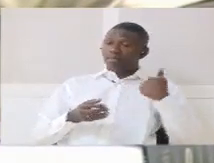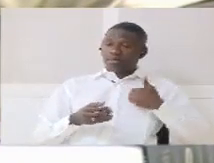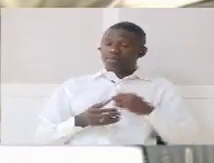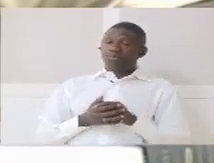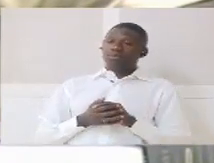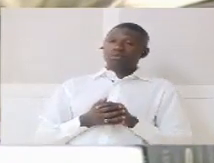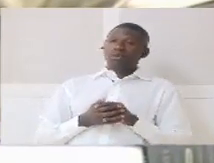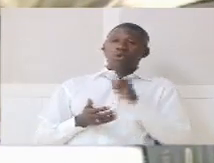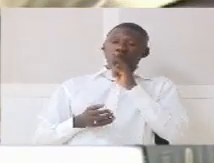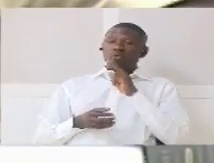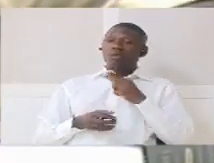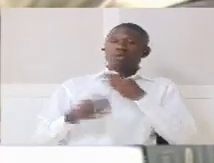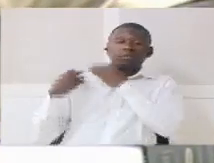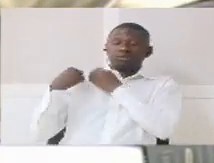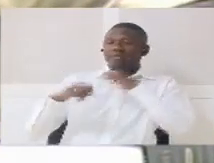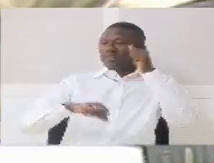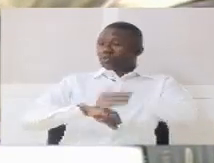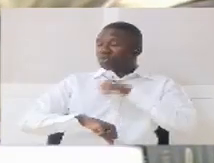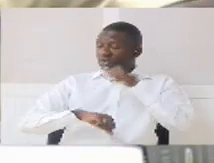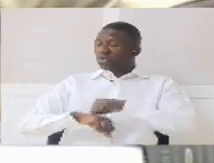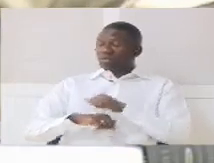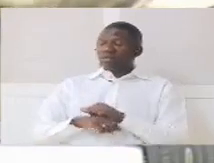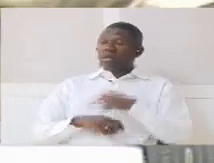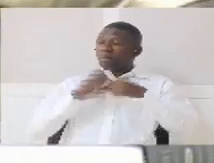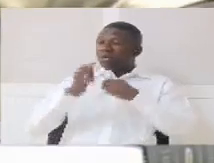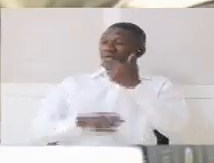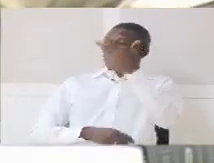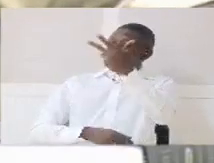nyoltije. Who were torturers? Eight officers. About 8 officers.